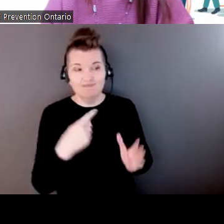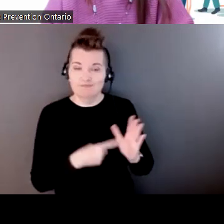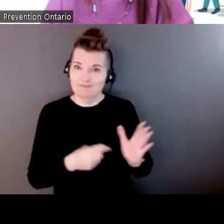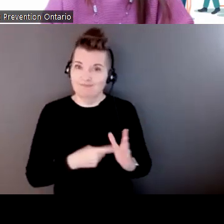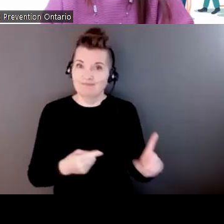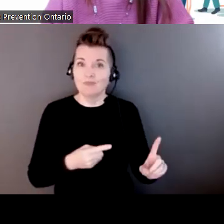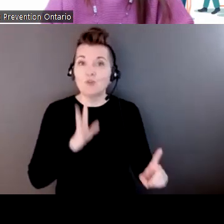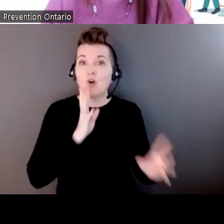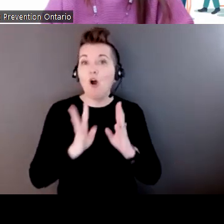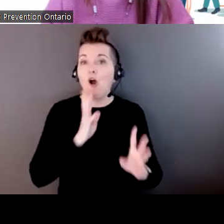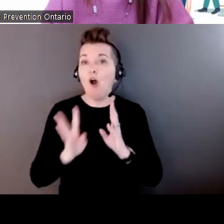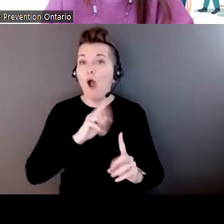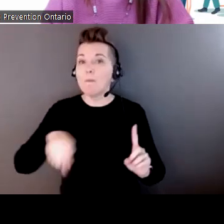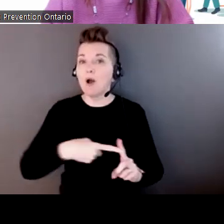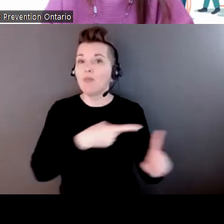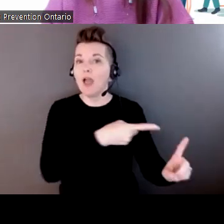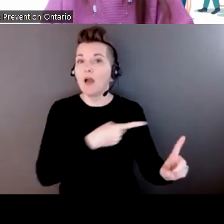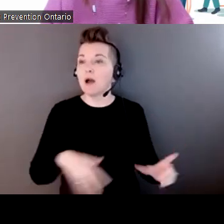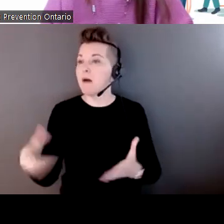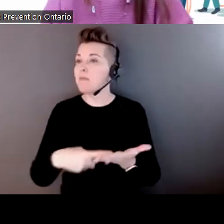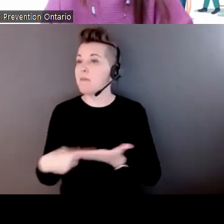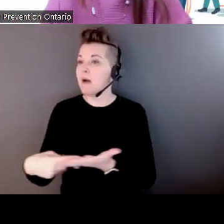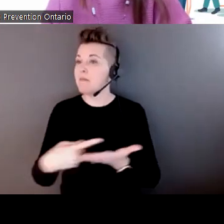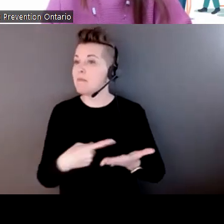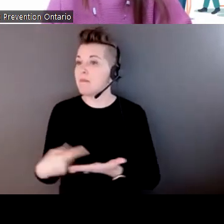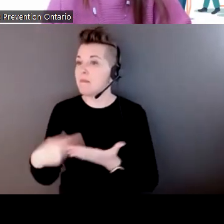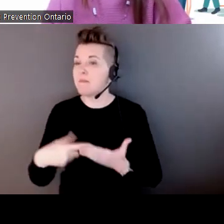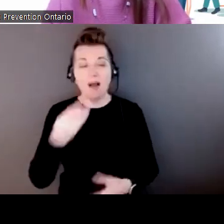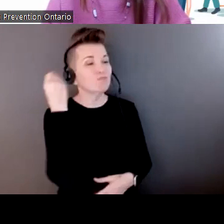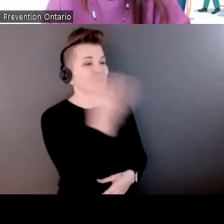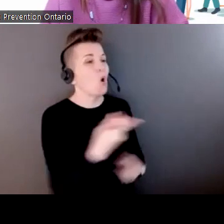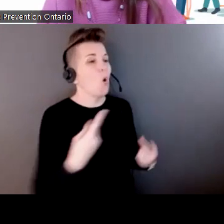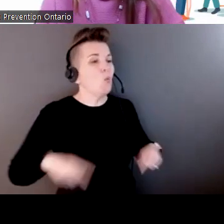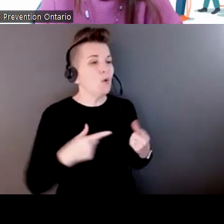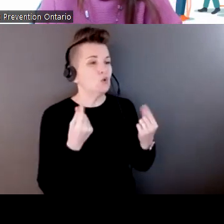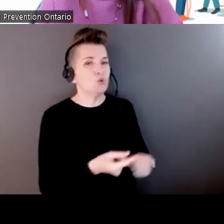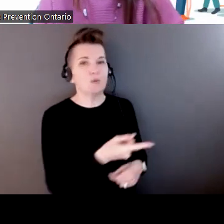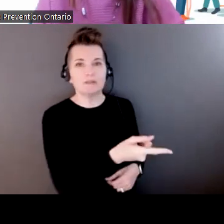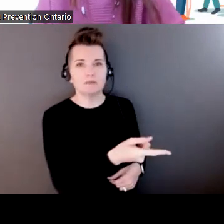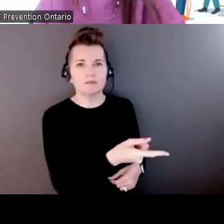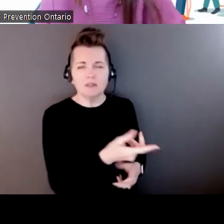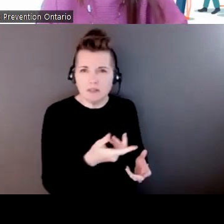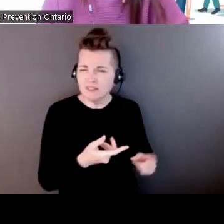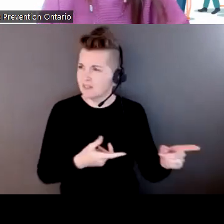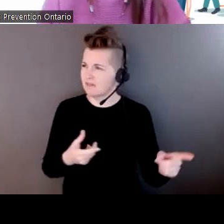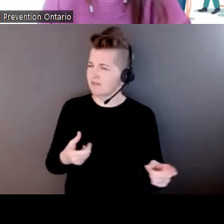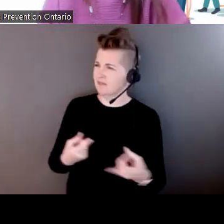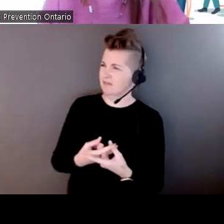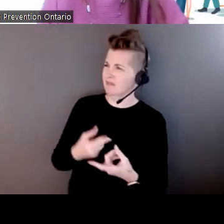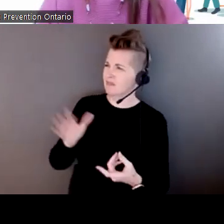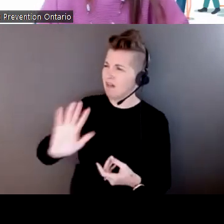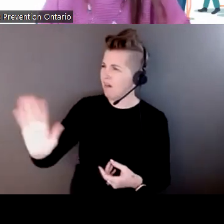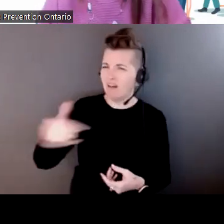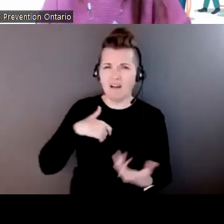then we present this solution to them that doesn't even align with what their own values and beliefs are. So then they say, no, I'm not doing that.